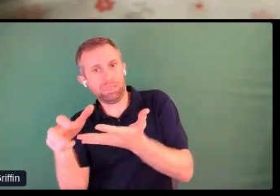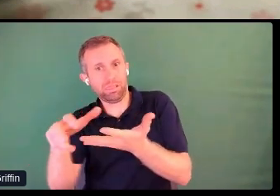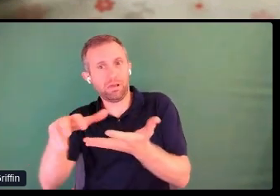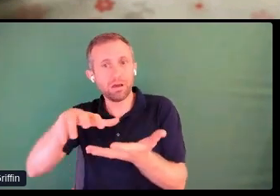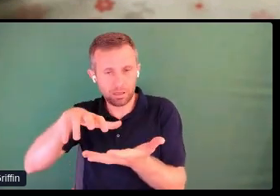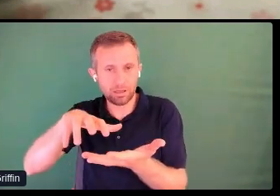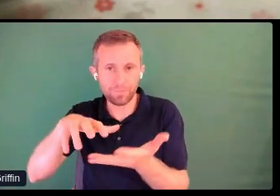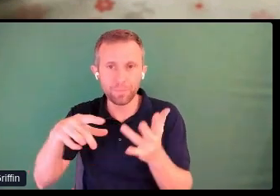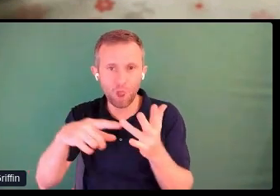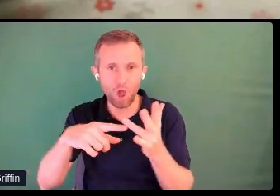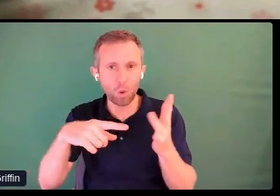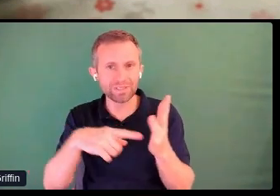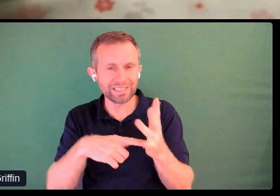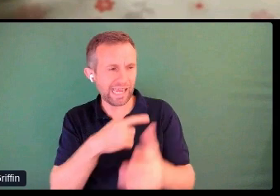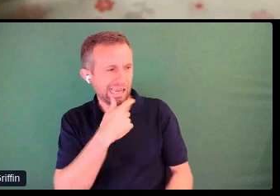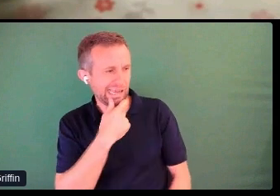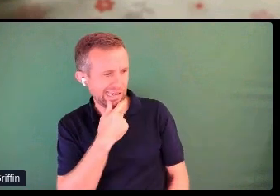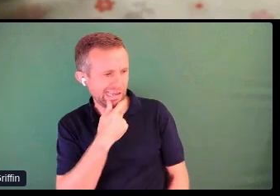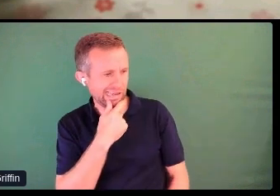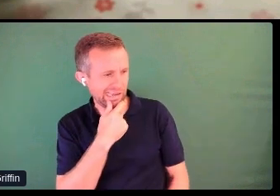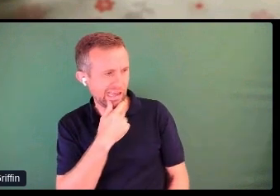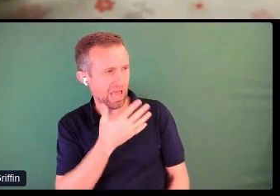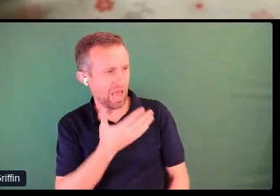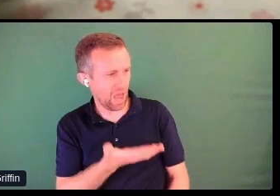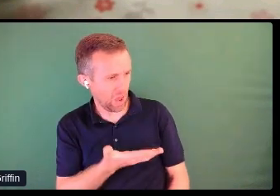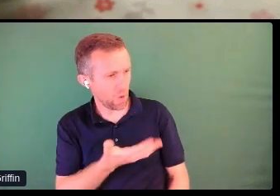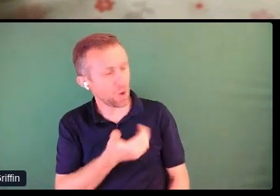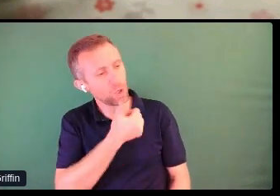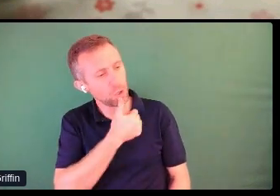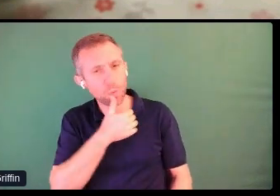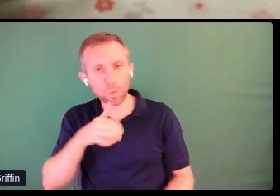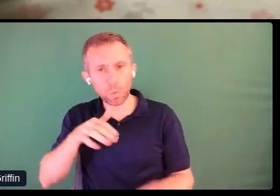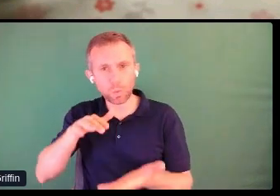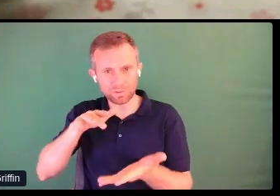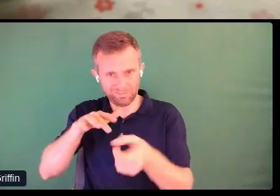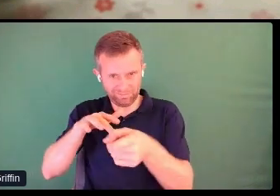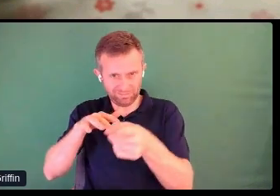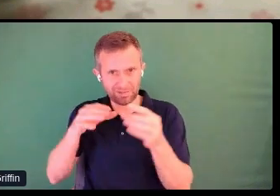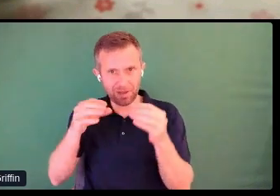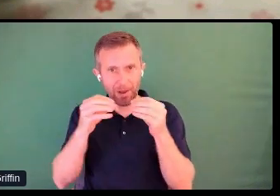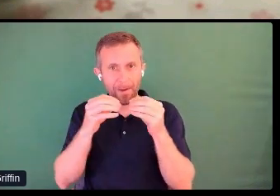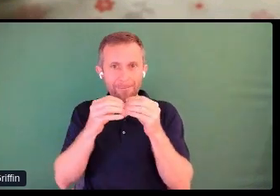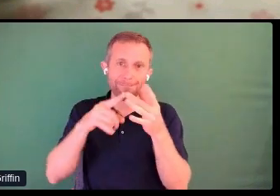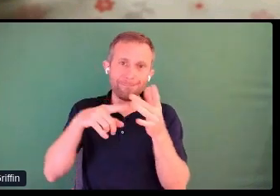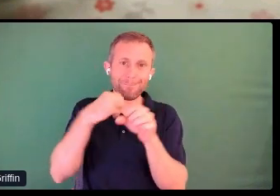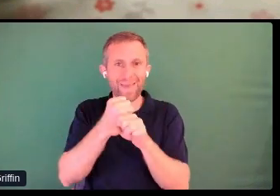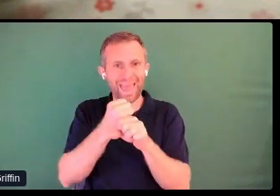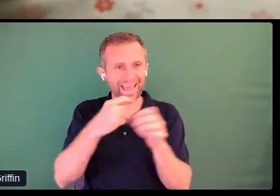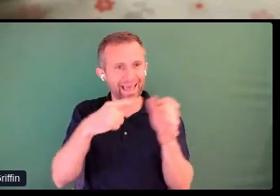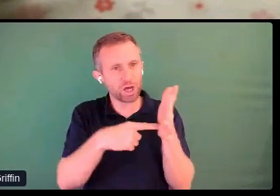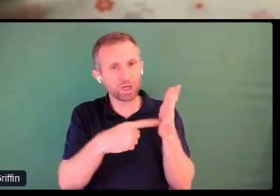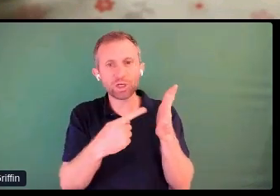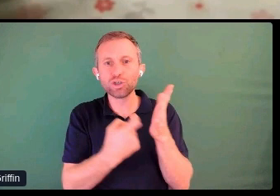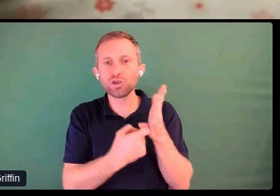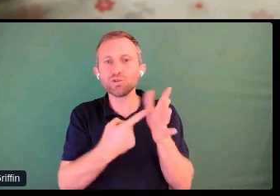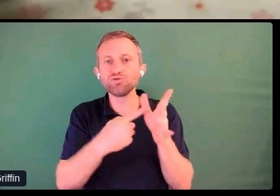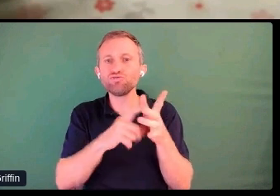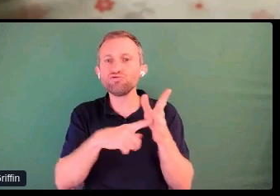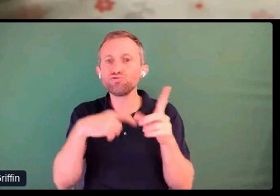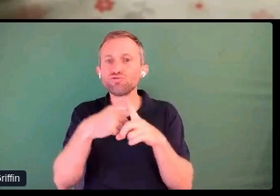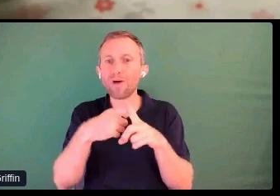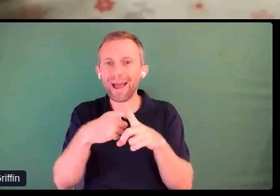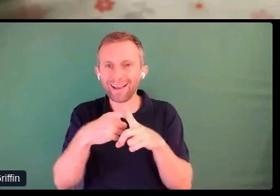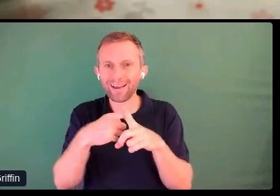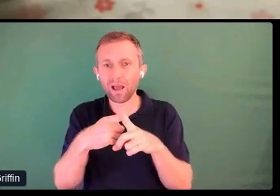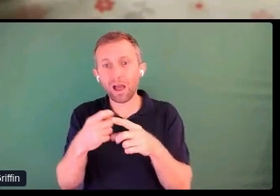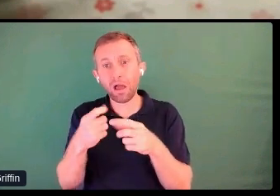occupational therapist started working with BigTrack, which you can see in the image here. That was great, but it also felt like a missed